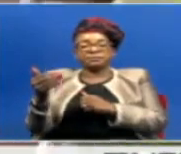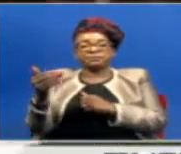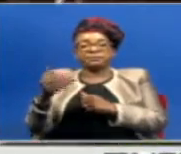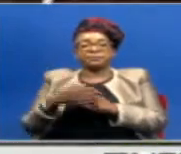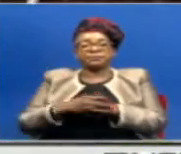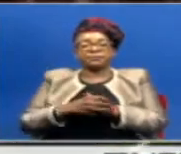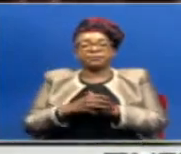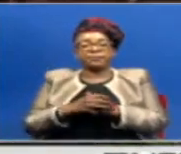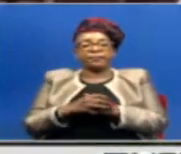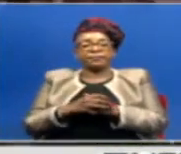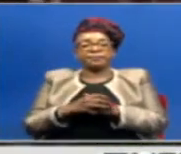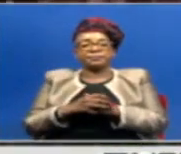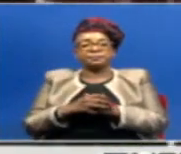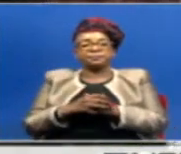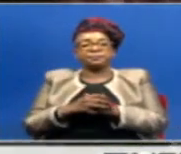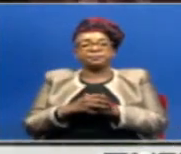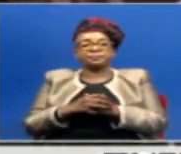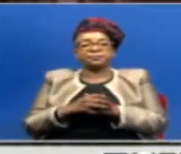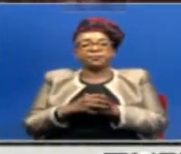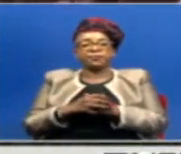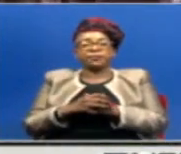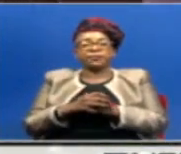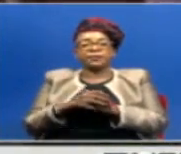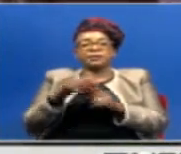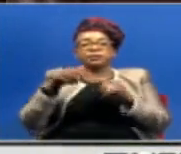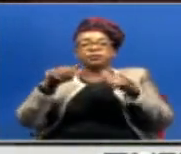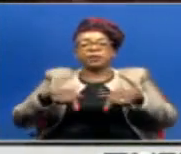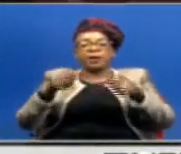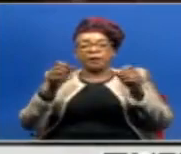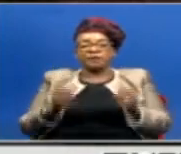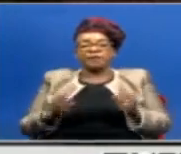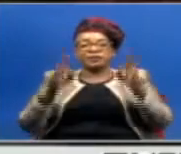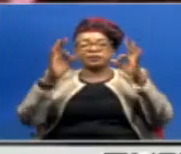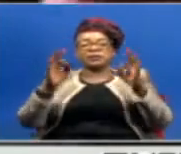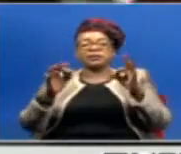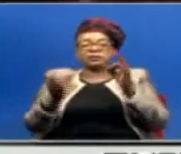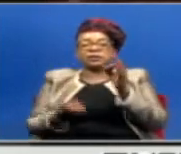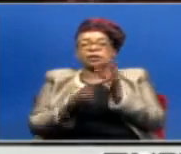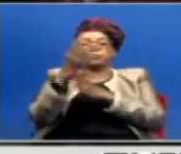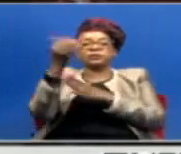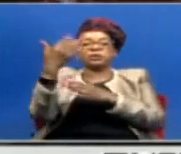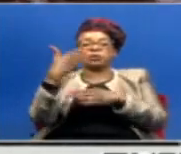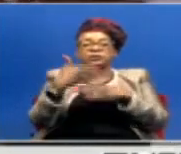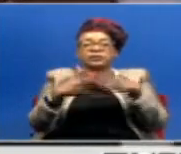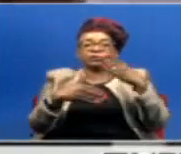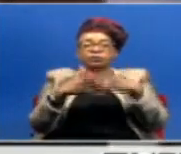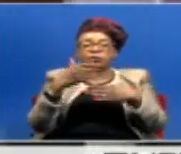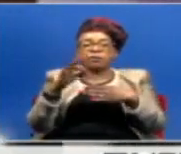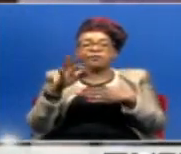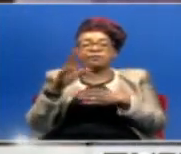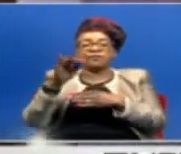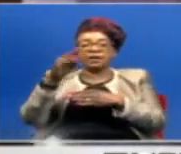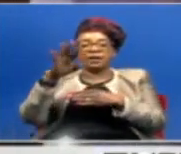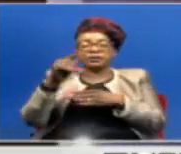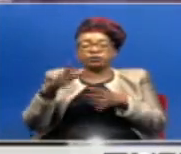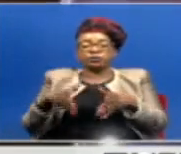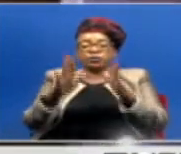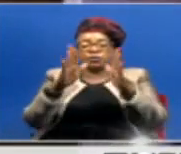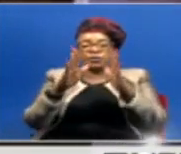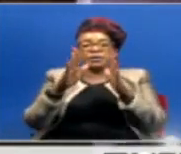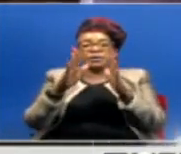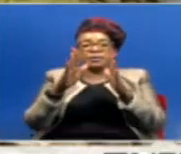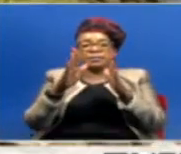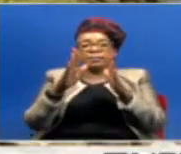President William Ruto today officially on the construction of Mfangano Island Ring Road in Suma North constituency,